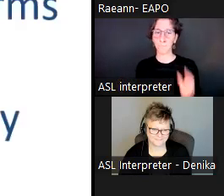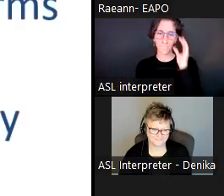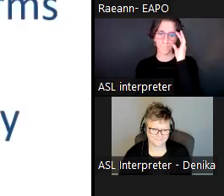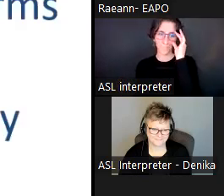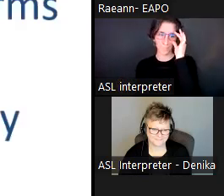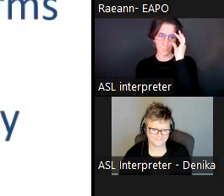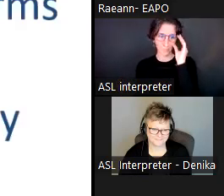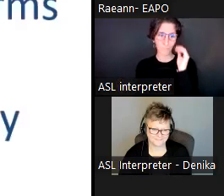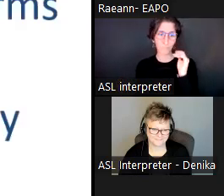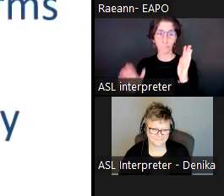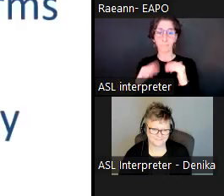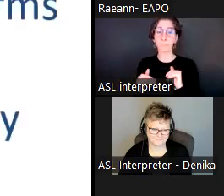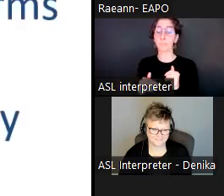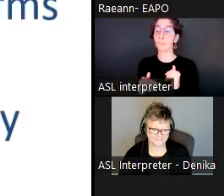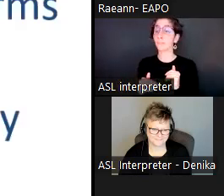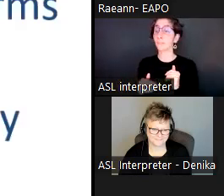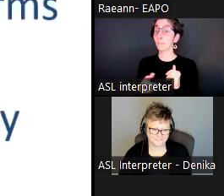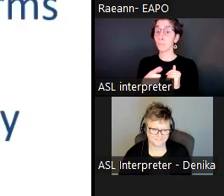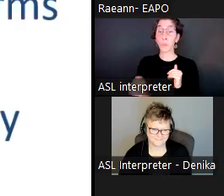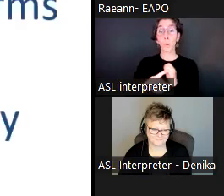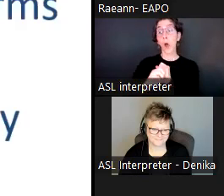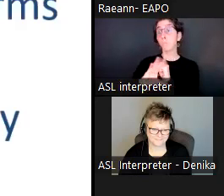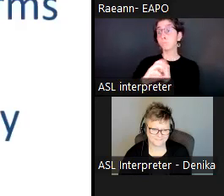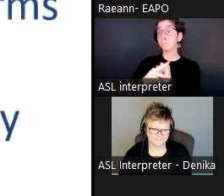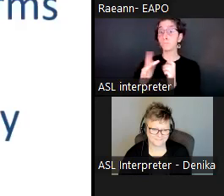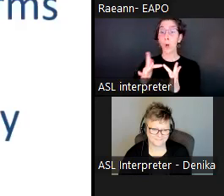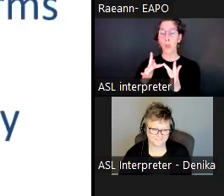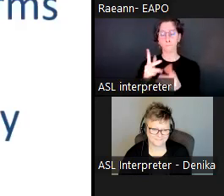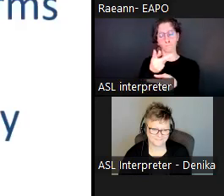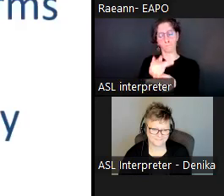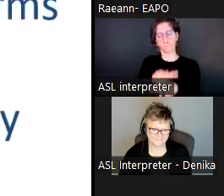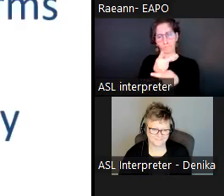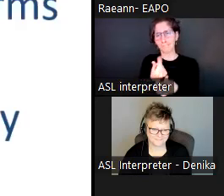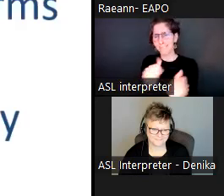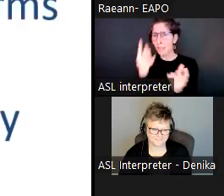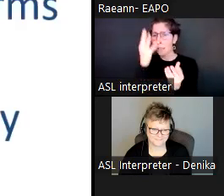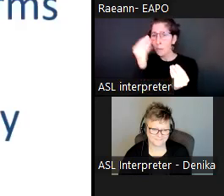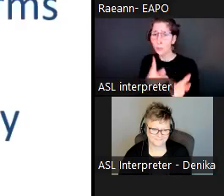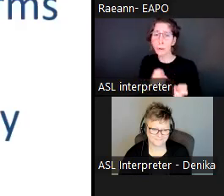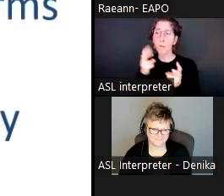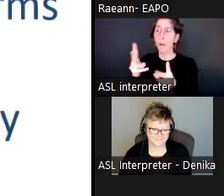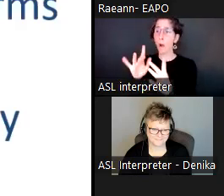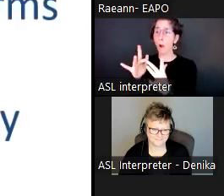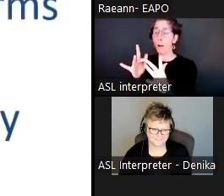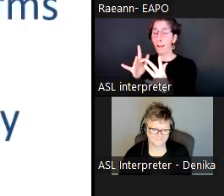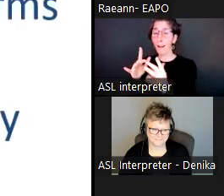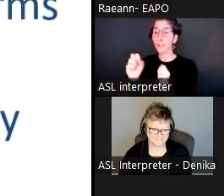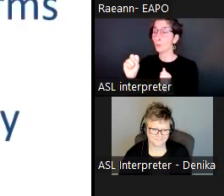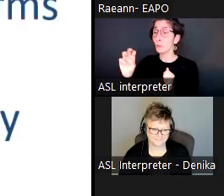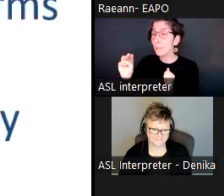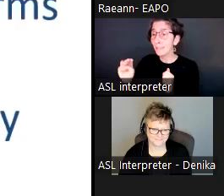Be careful what you post online. Details shared on social media platforms and dating